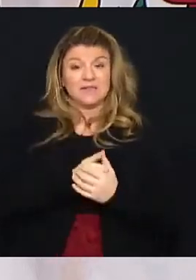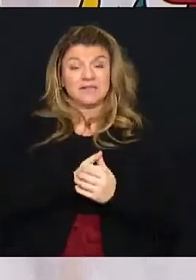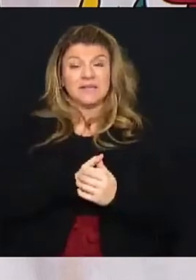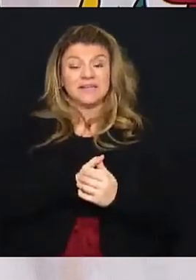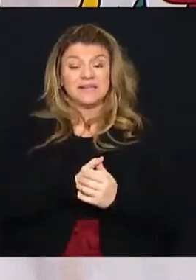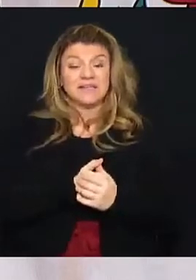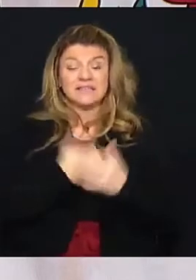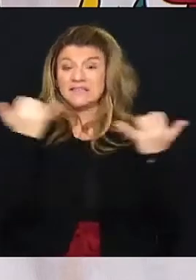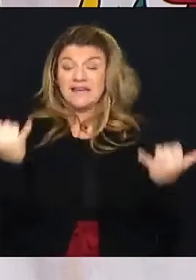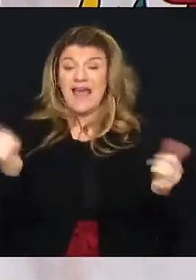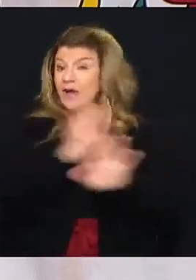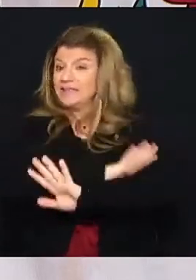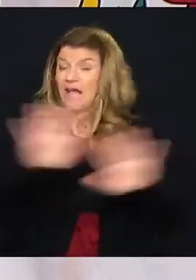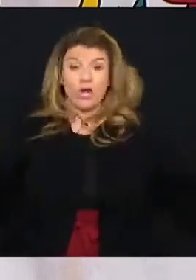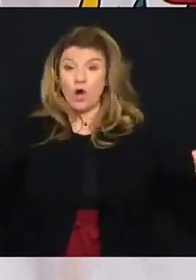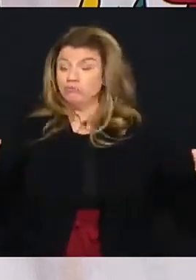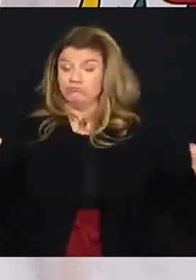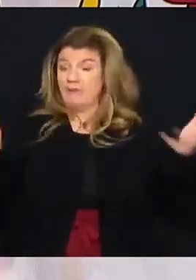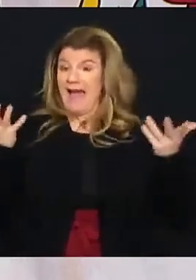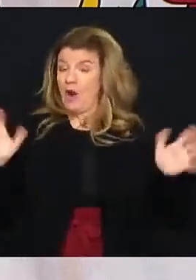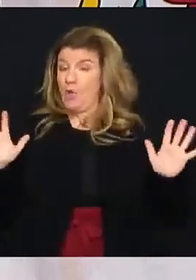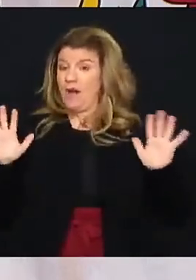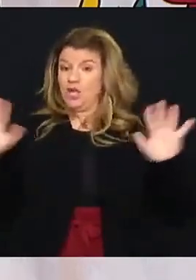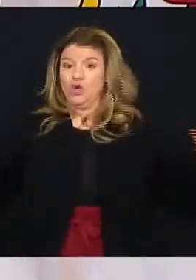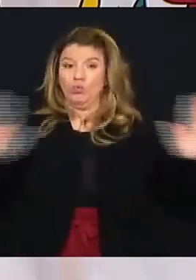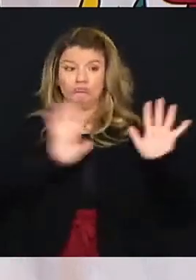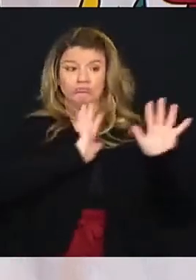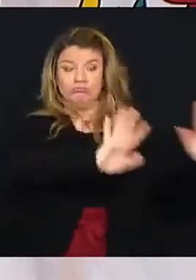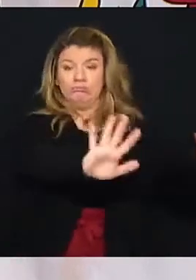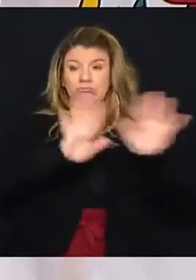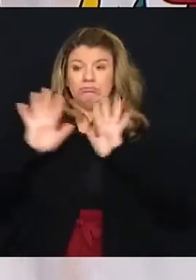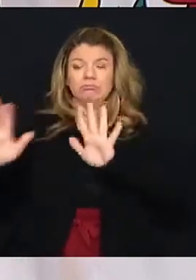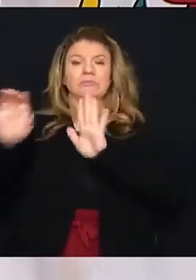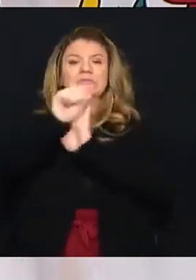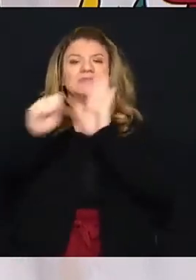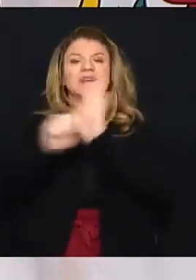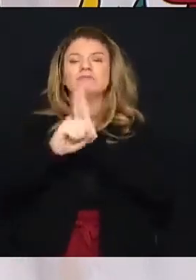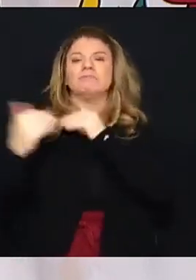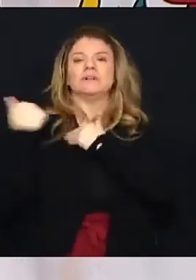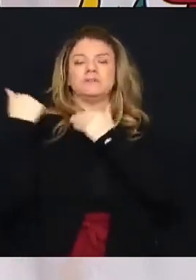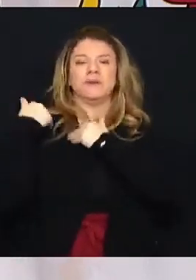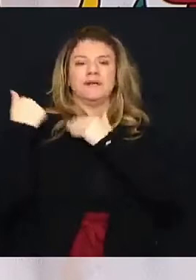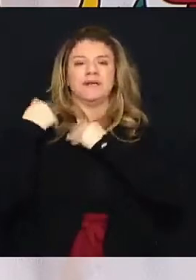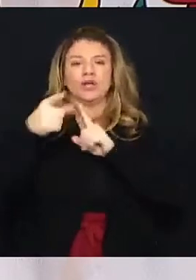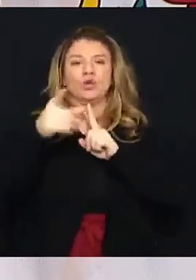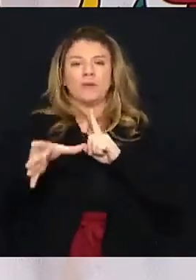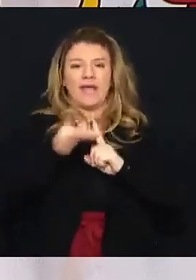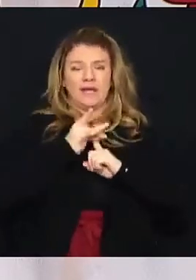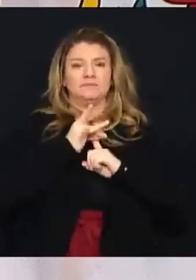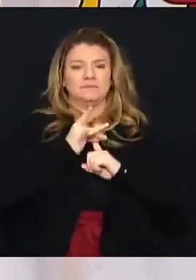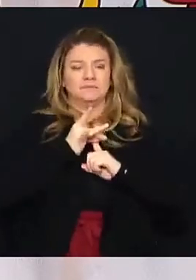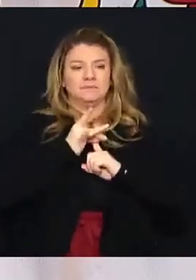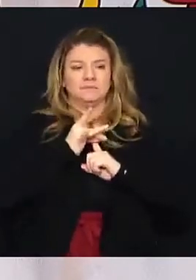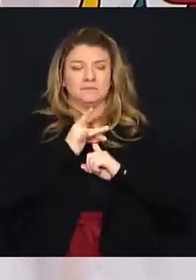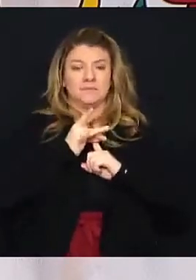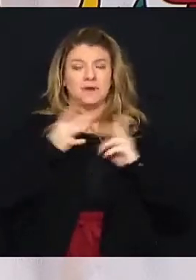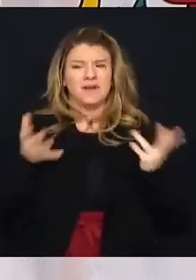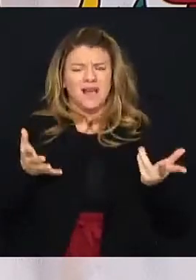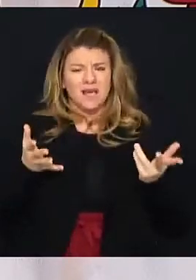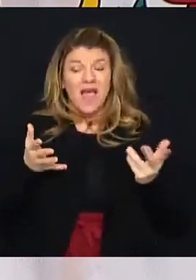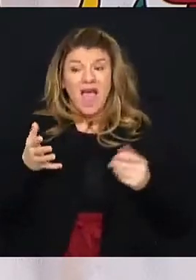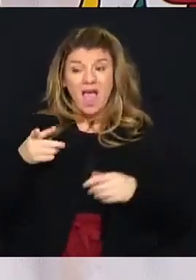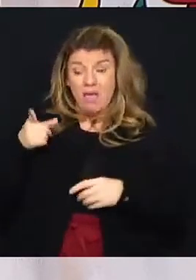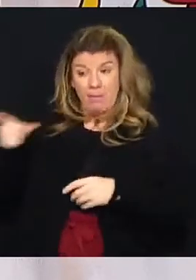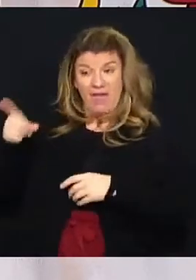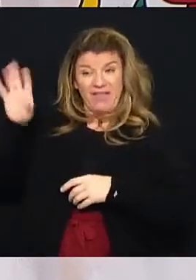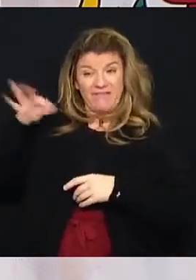is, no, I don't want this thing. You take it. You take it, states. And they've had control of the